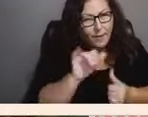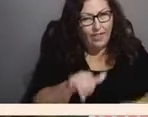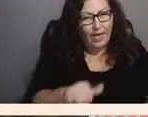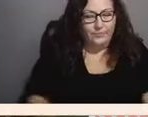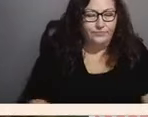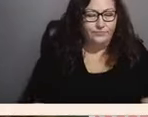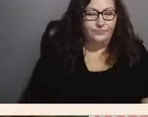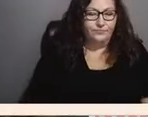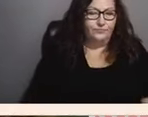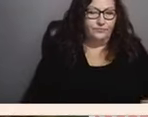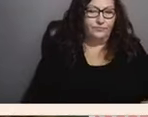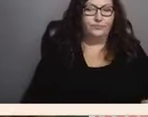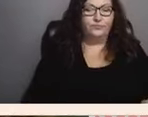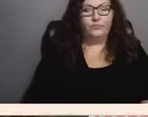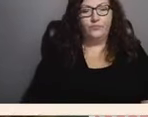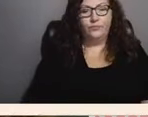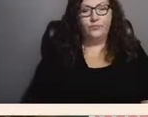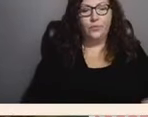Questions. Q.